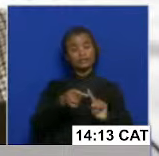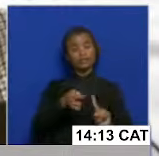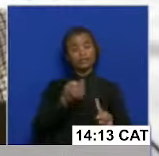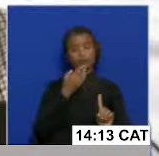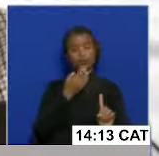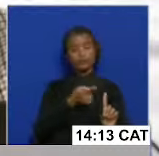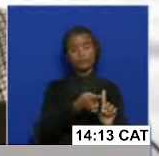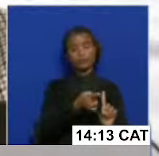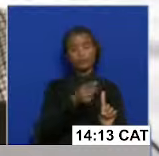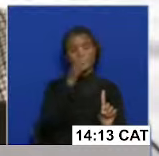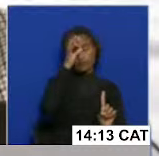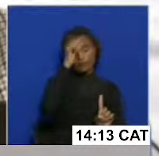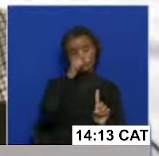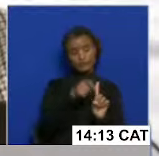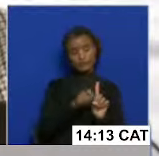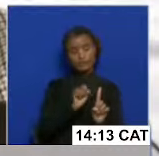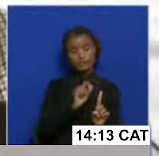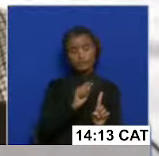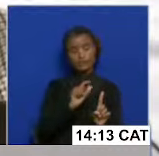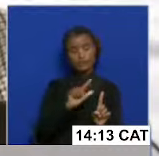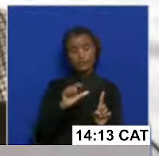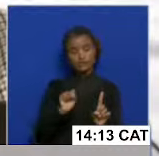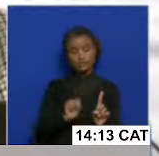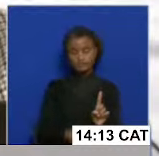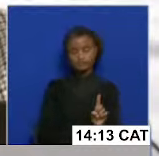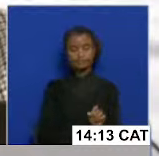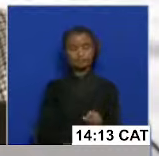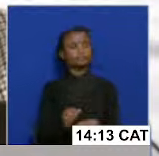Yes, I see it. at 1950.